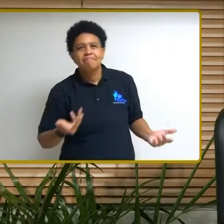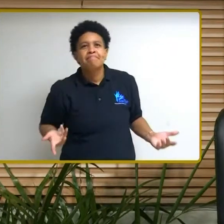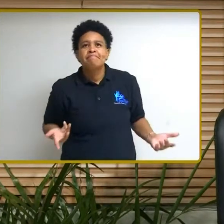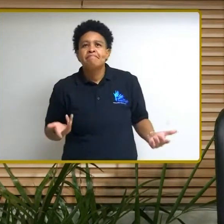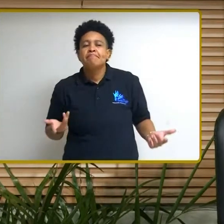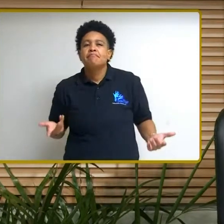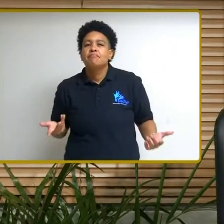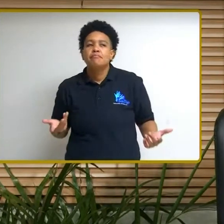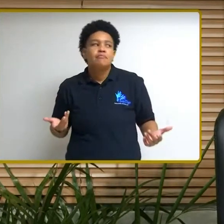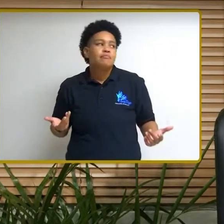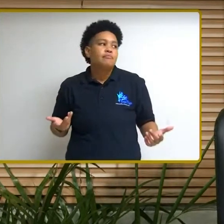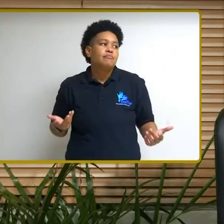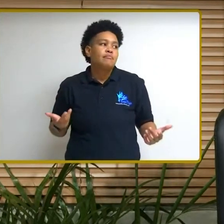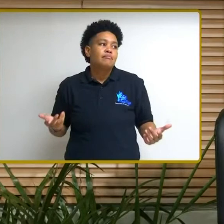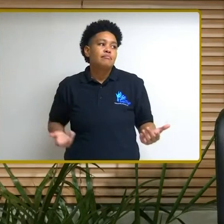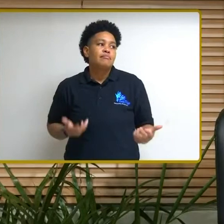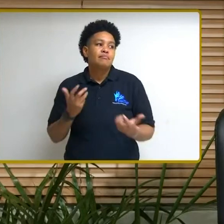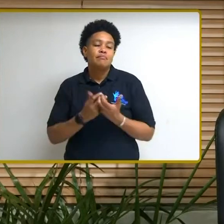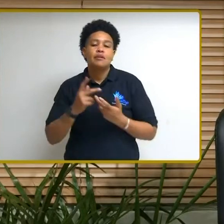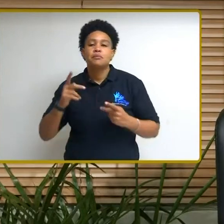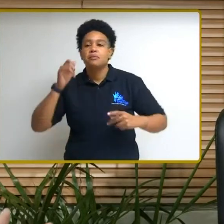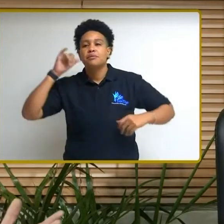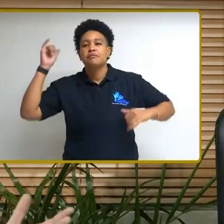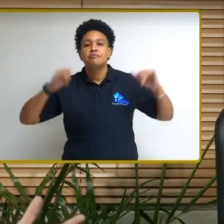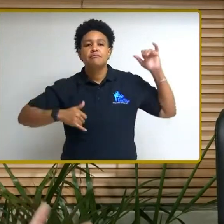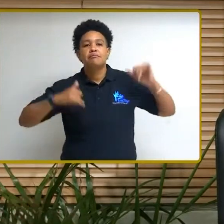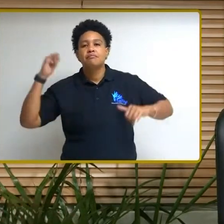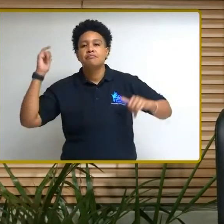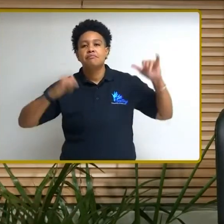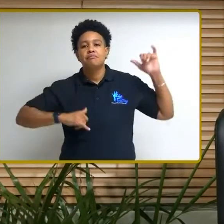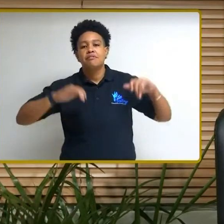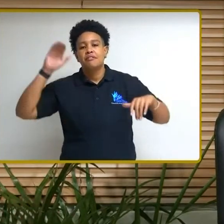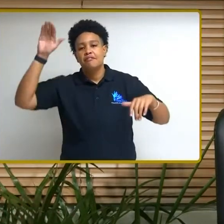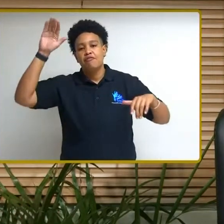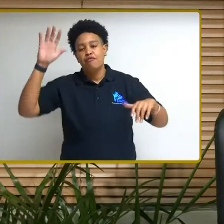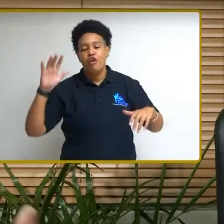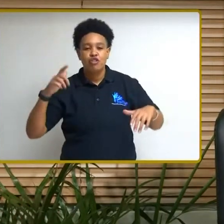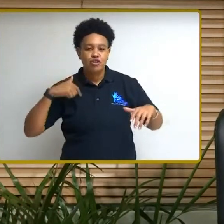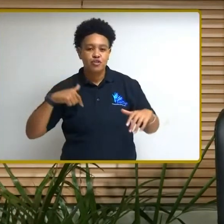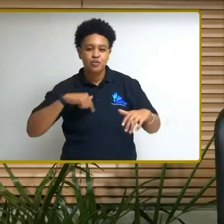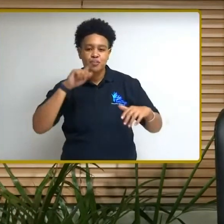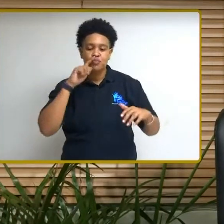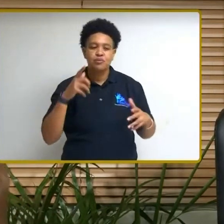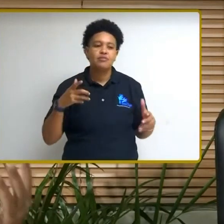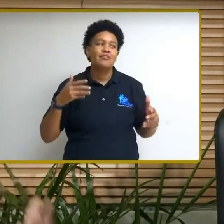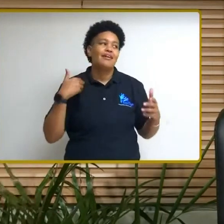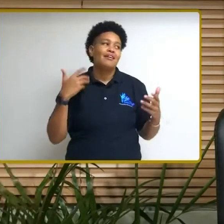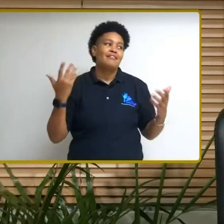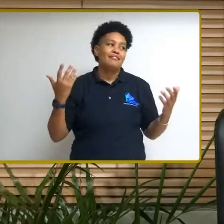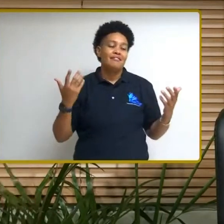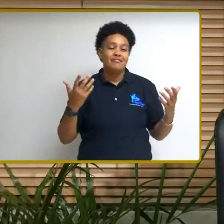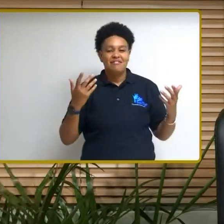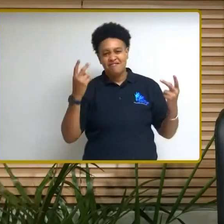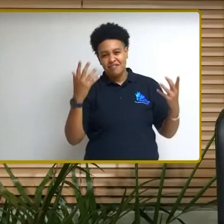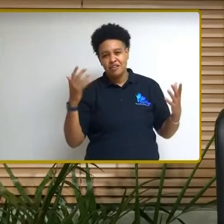because it clearly caters to foreigners. We host our guests here